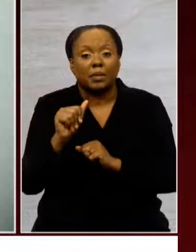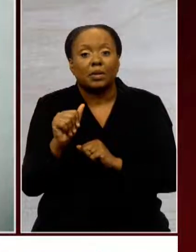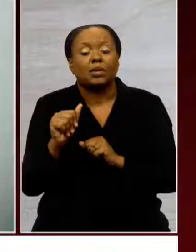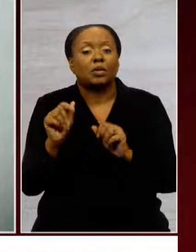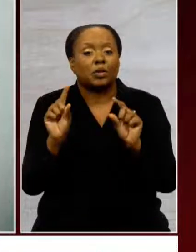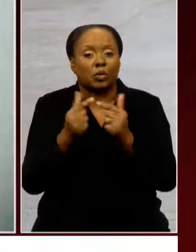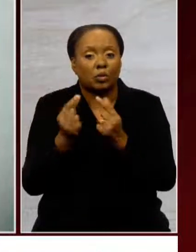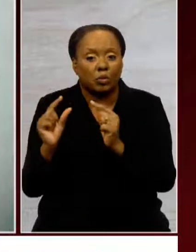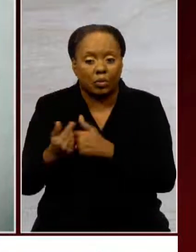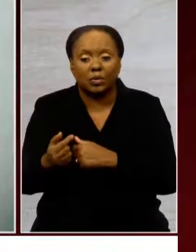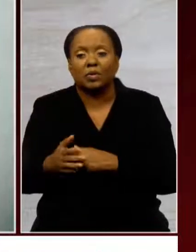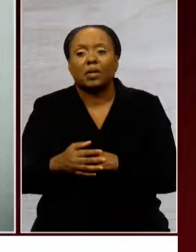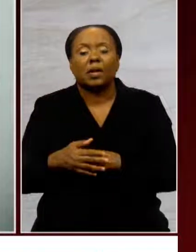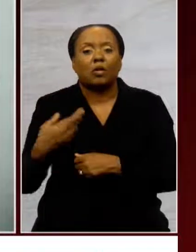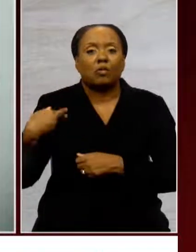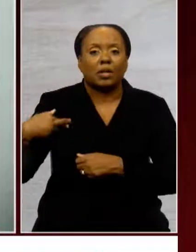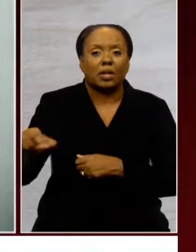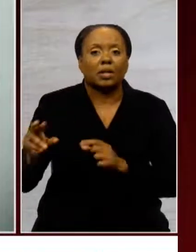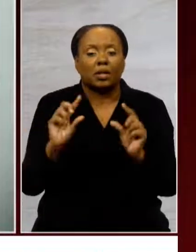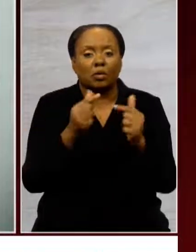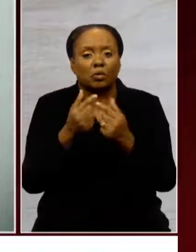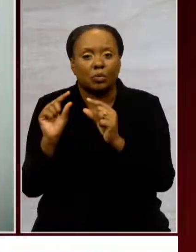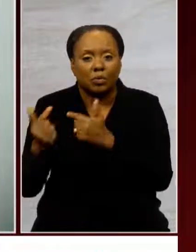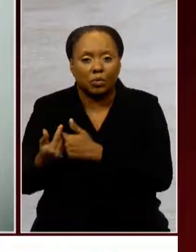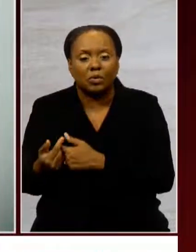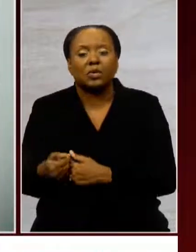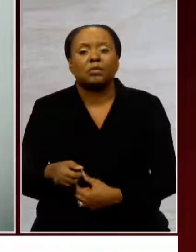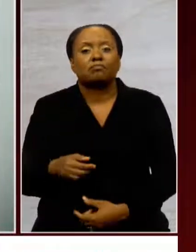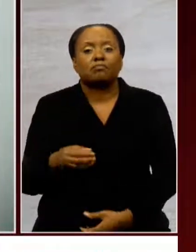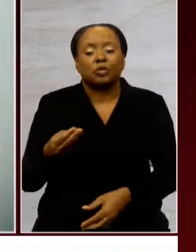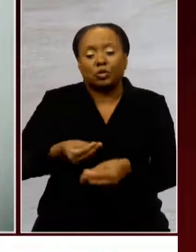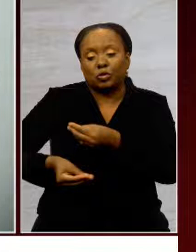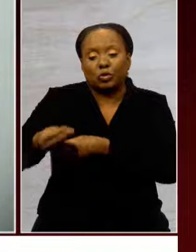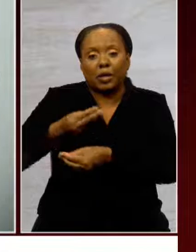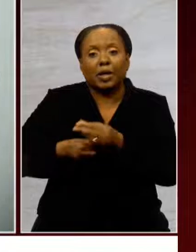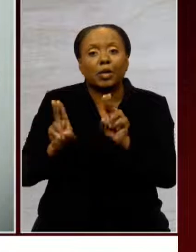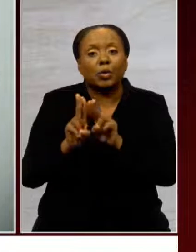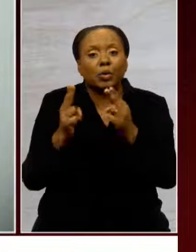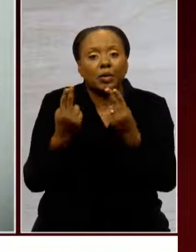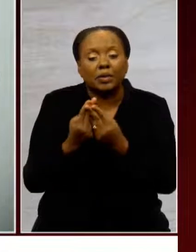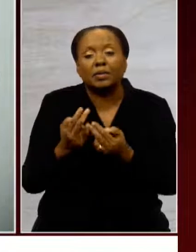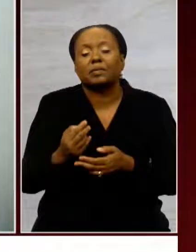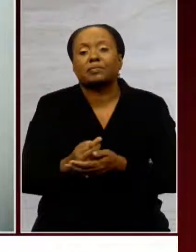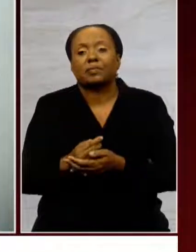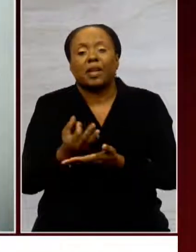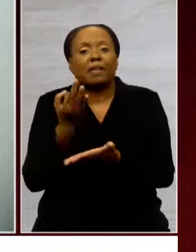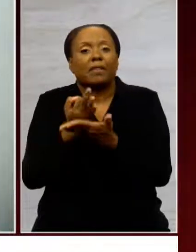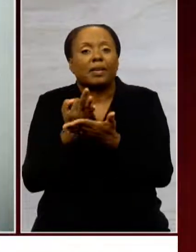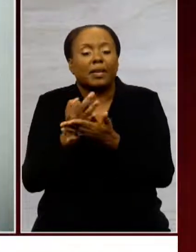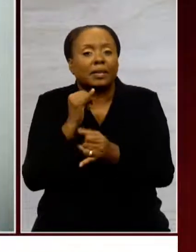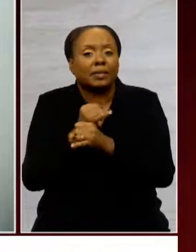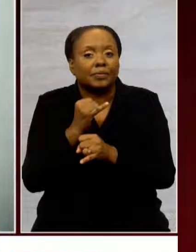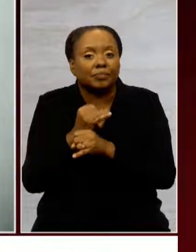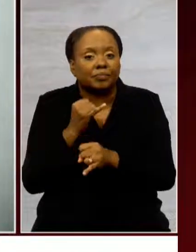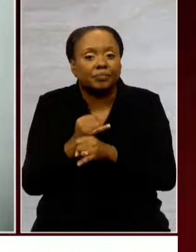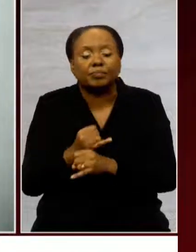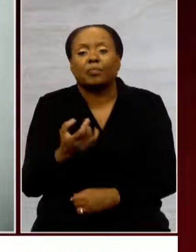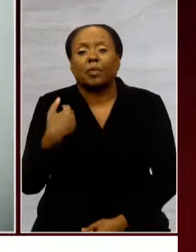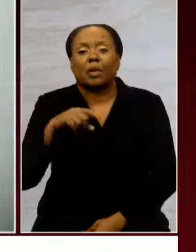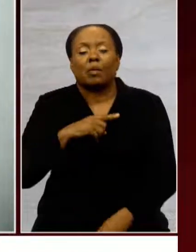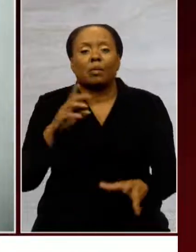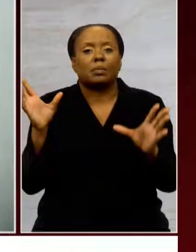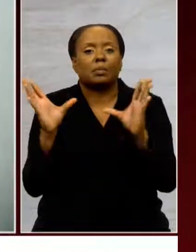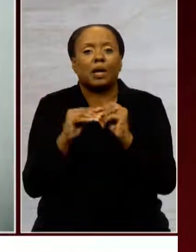unions, the faith-based organization, the financial institutions. we've met with representatives of